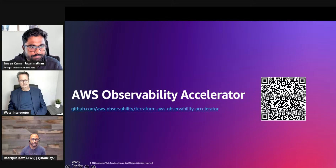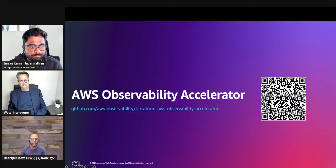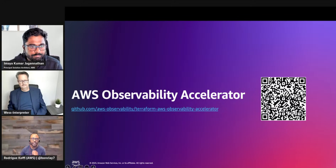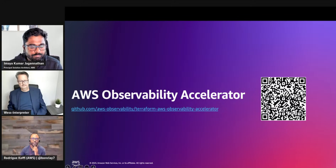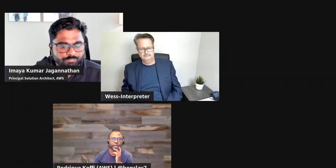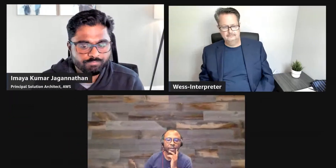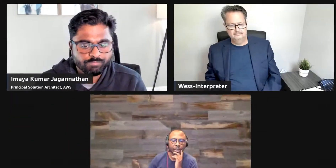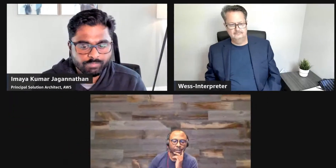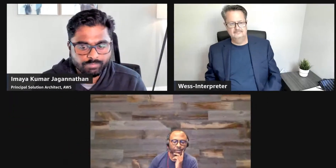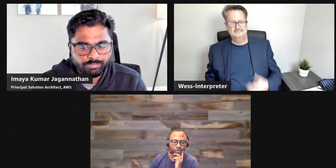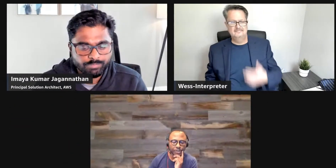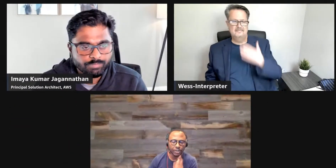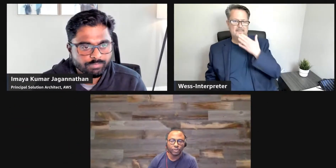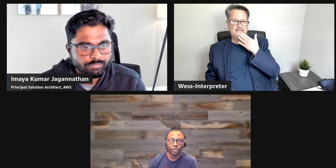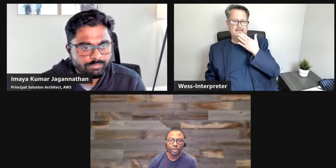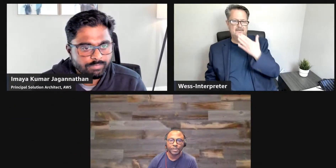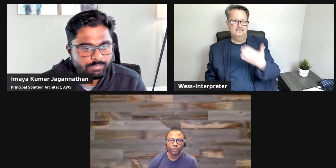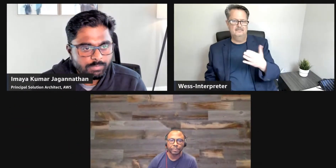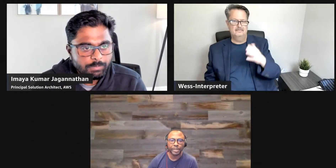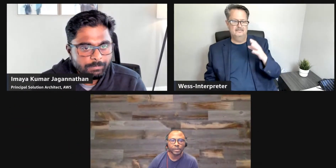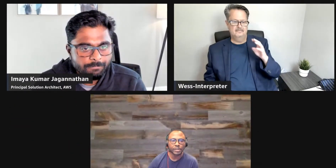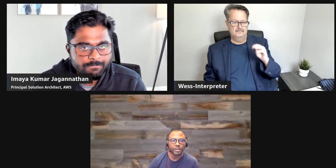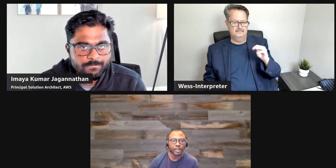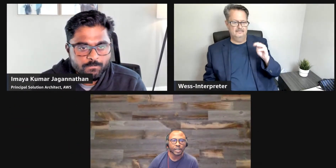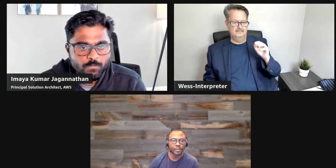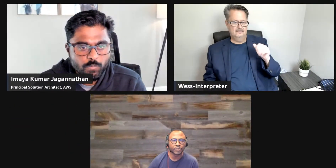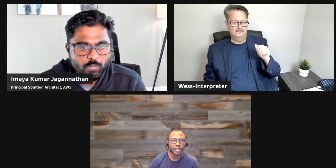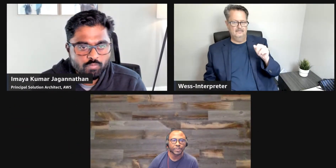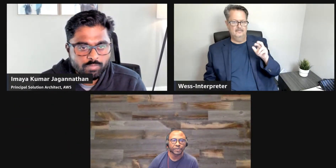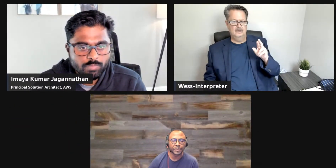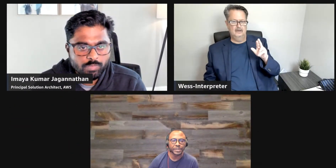Yes, thank you, Maya. So we built